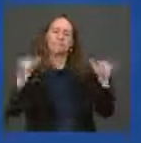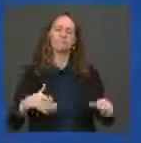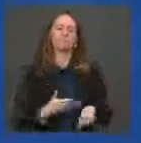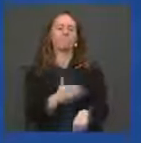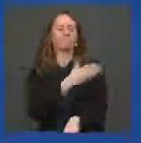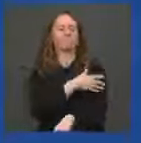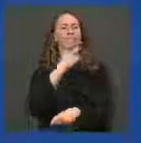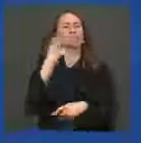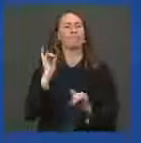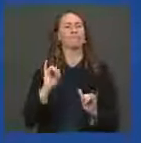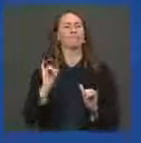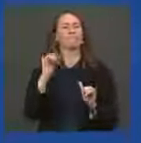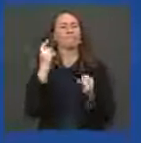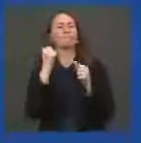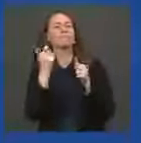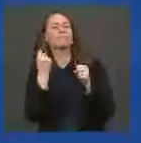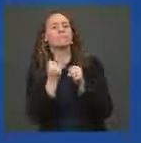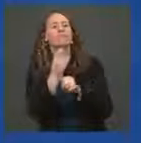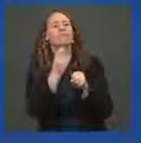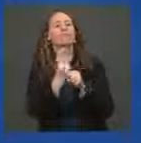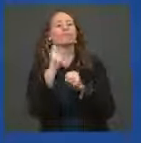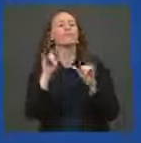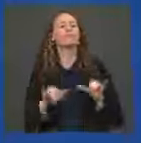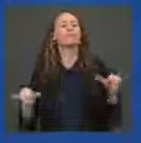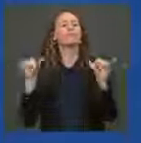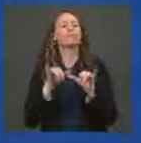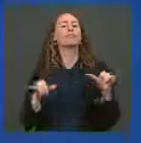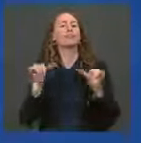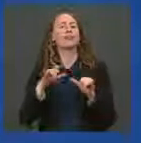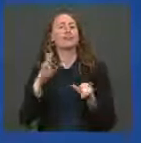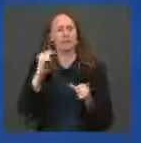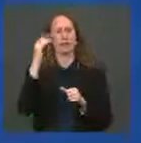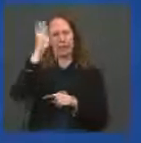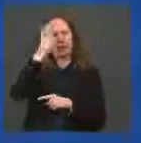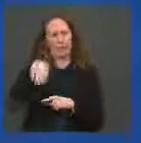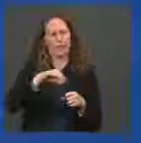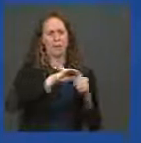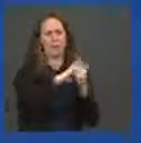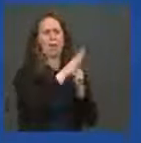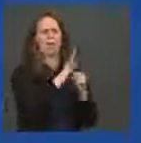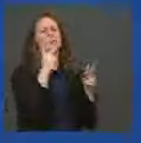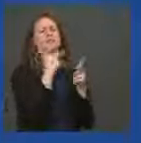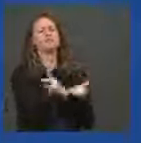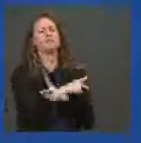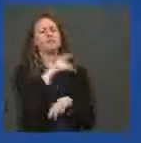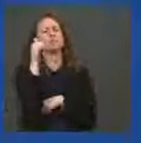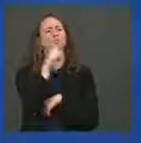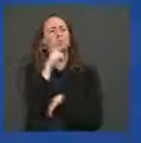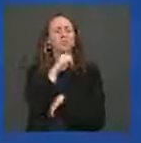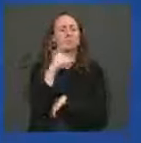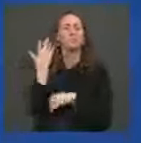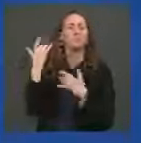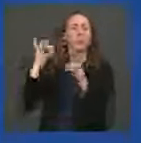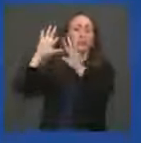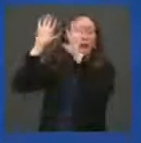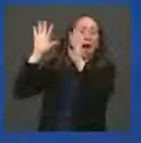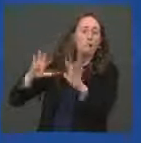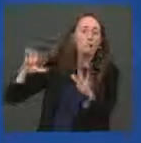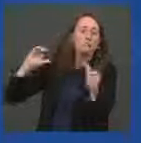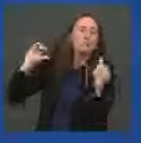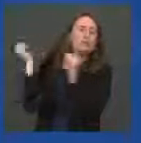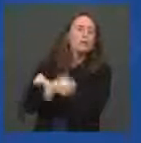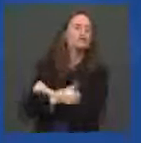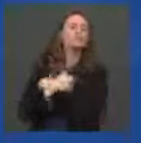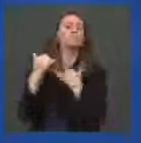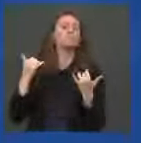and year out, whether it's the pandemic, extreme weather, climate change, cyber attacks, or other